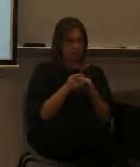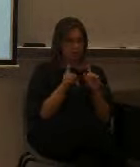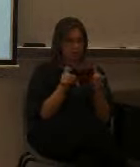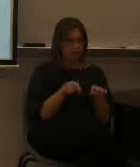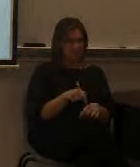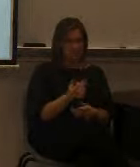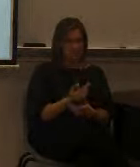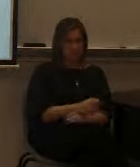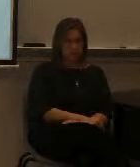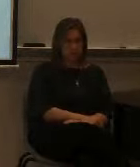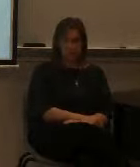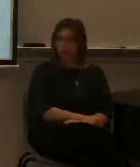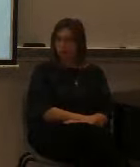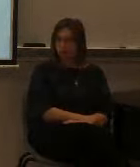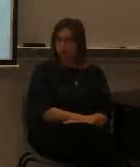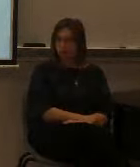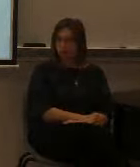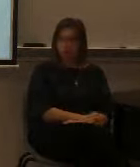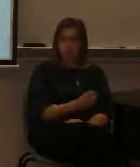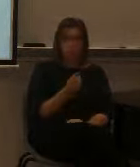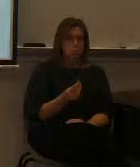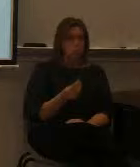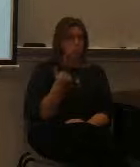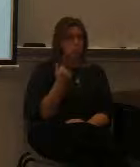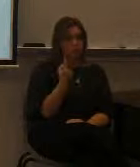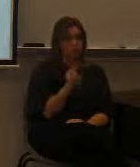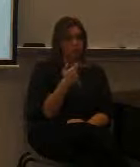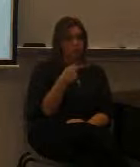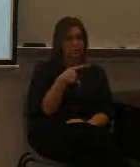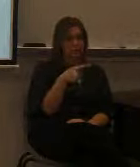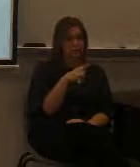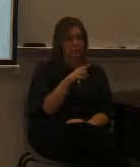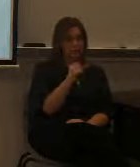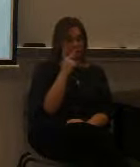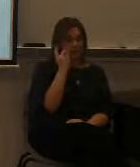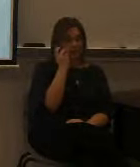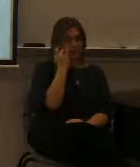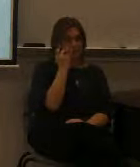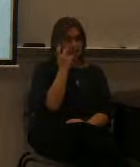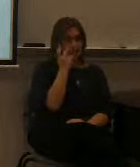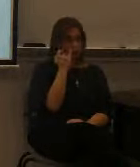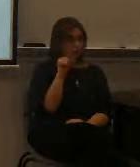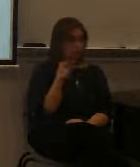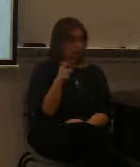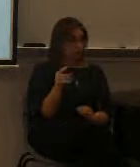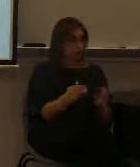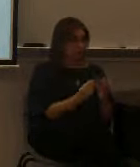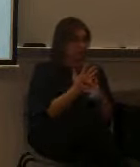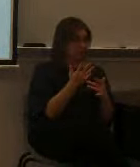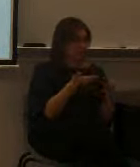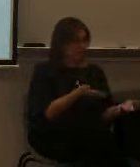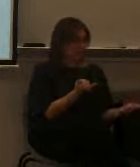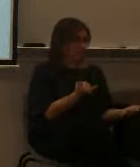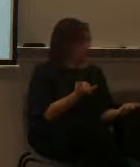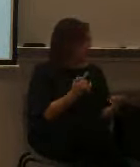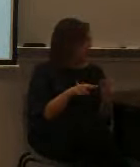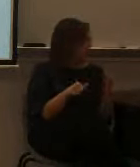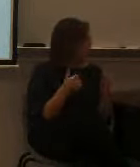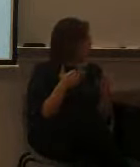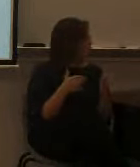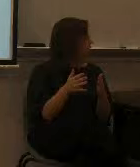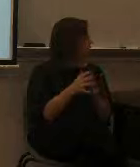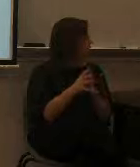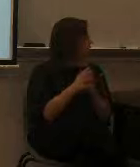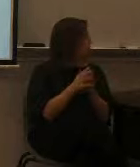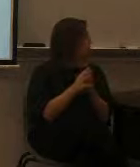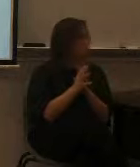this? Remove one species and see if the other goes ahead. Sure, that'd be a good one. Or what's another way to do it?